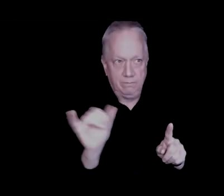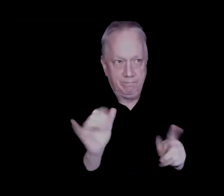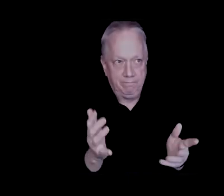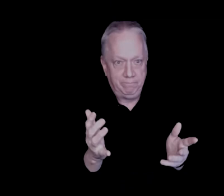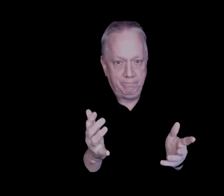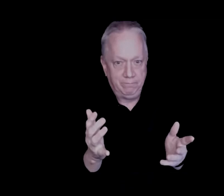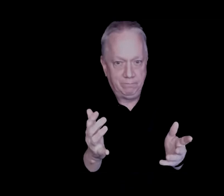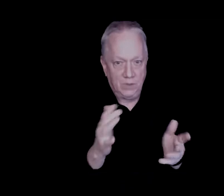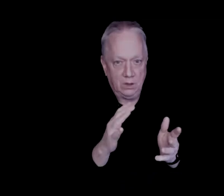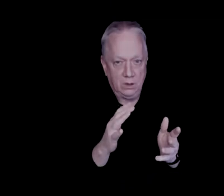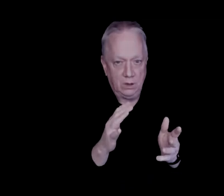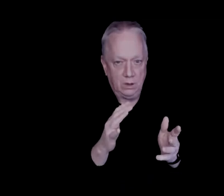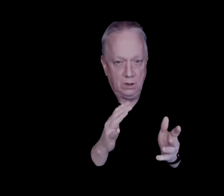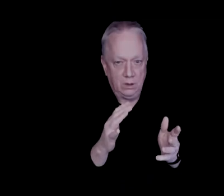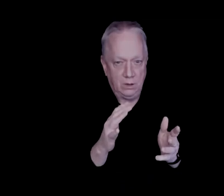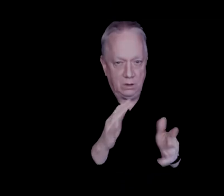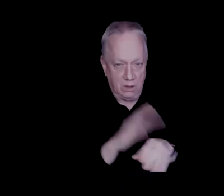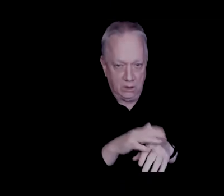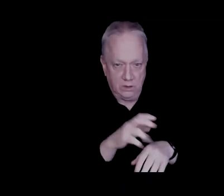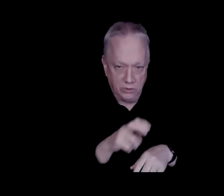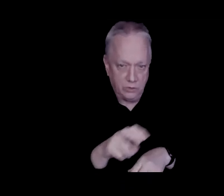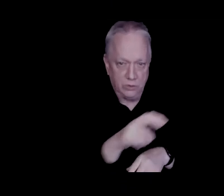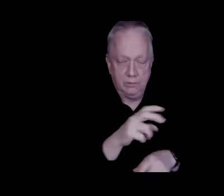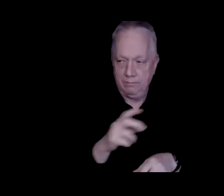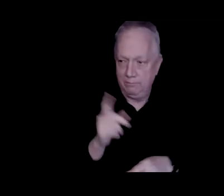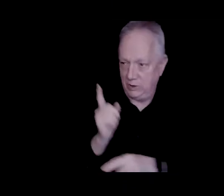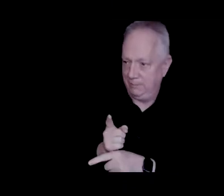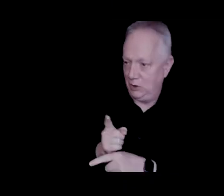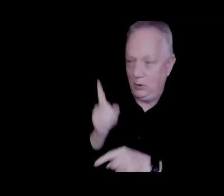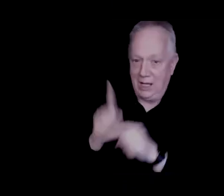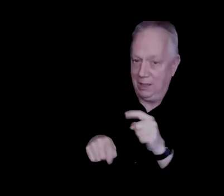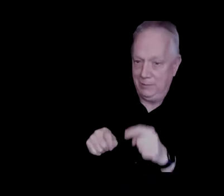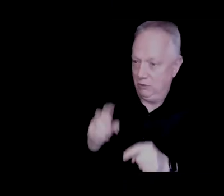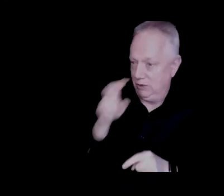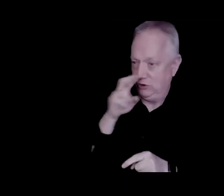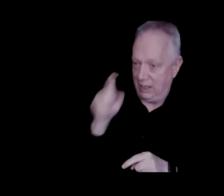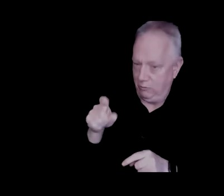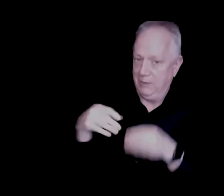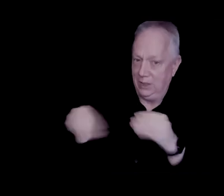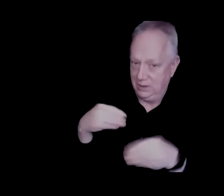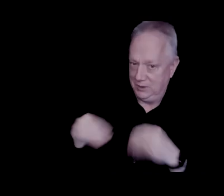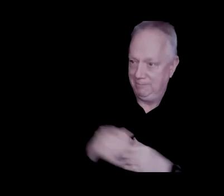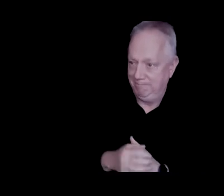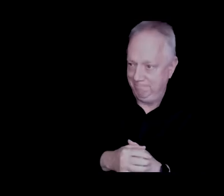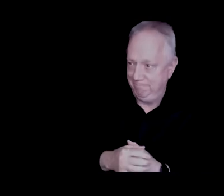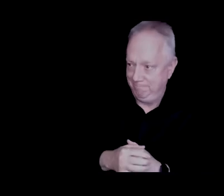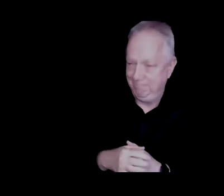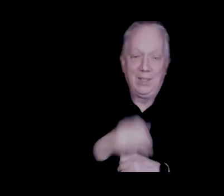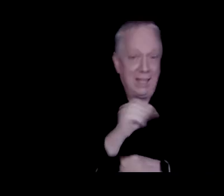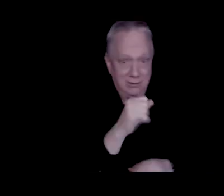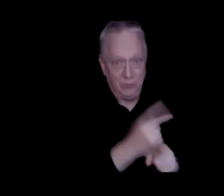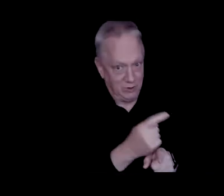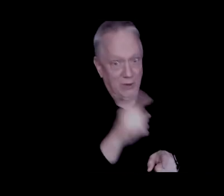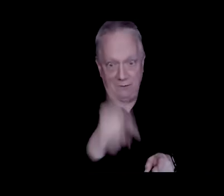to be on the truth. That's right. You can't be rigid, you have to be flexible. Yeah, you have to.